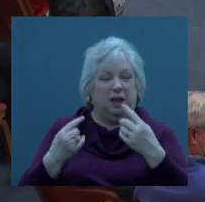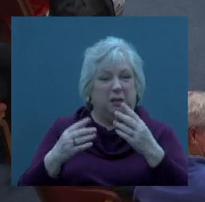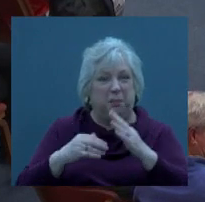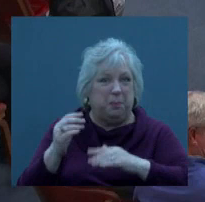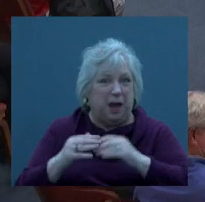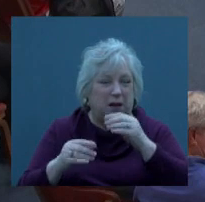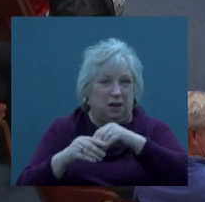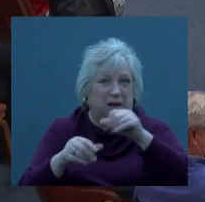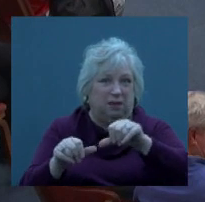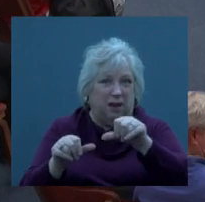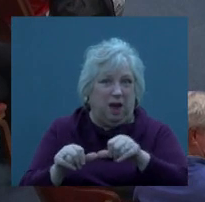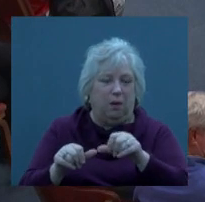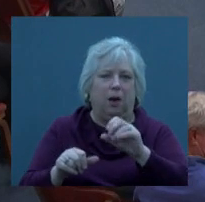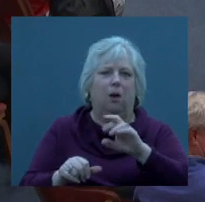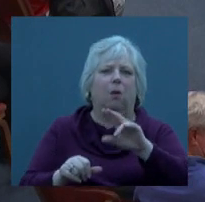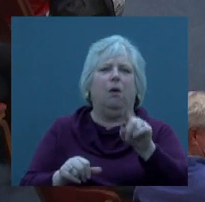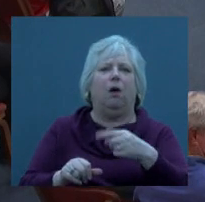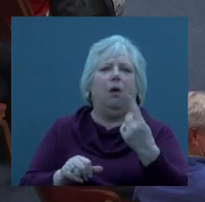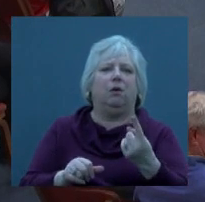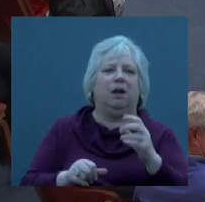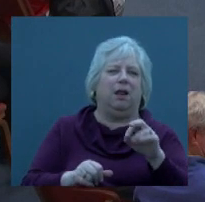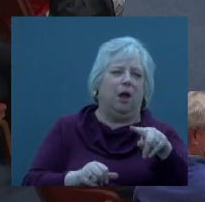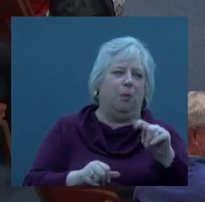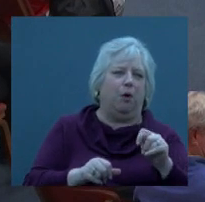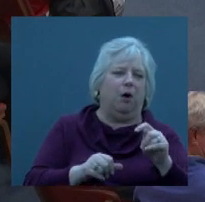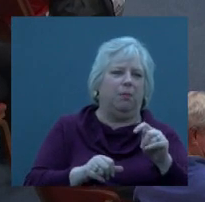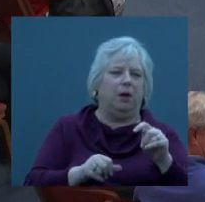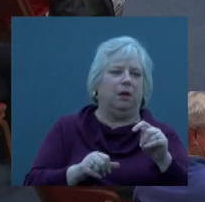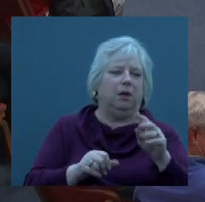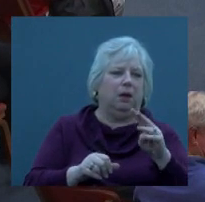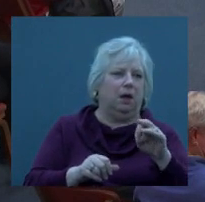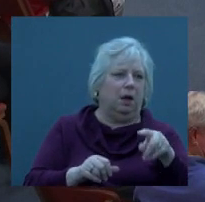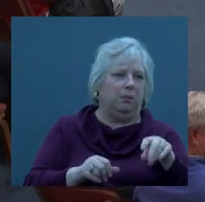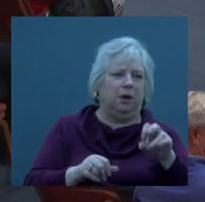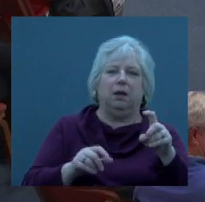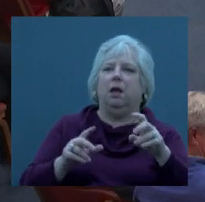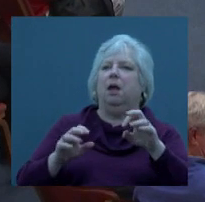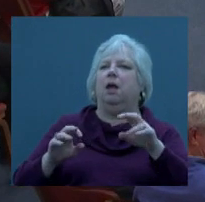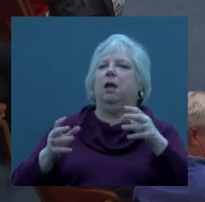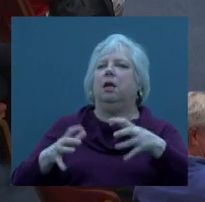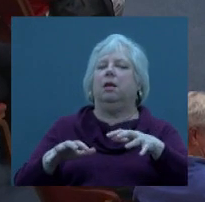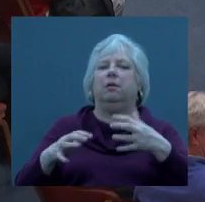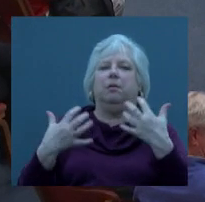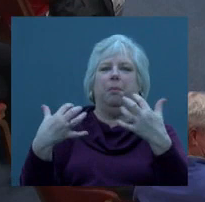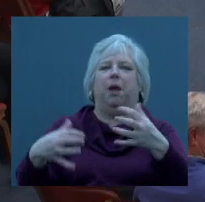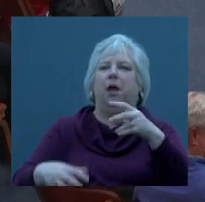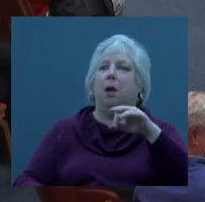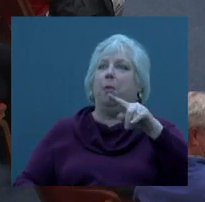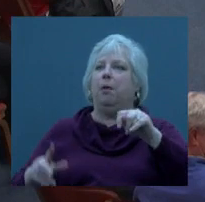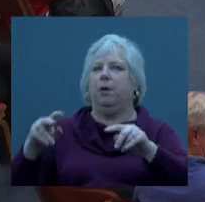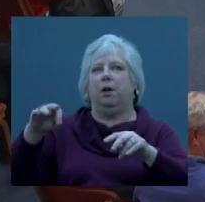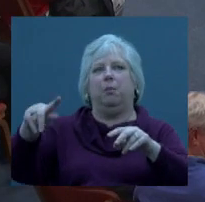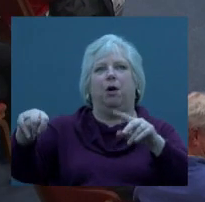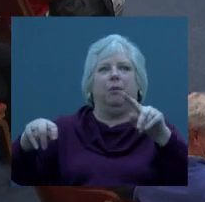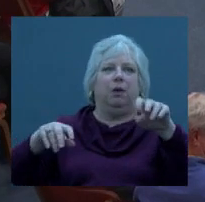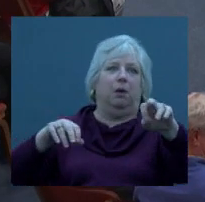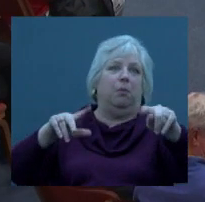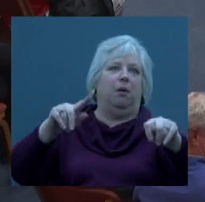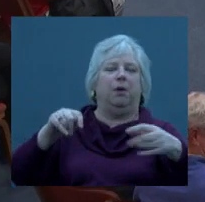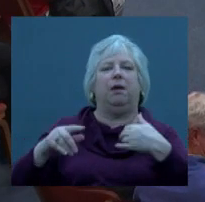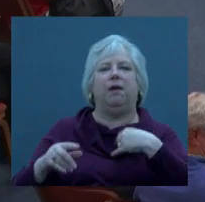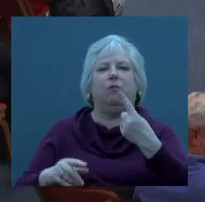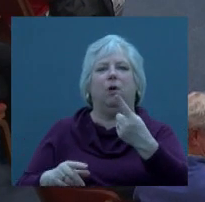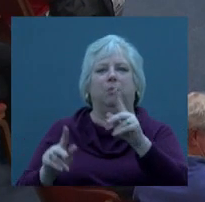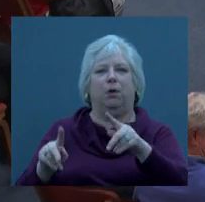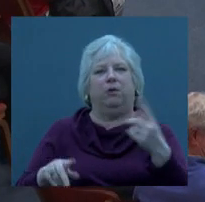area, or just only the apartment complexes? If I could get one person to come to the mic to answer that for